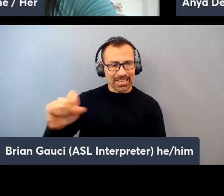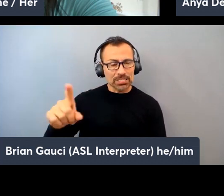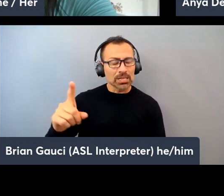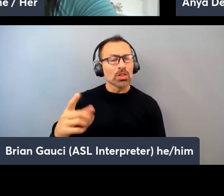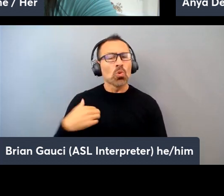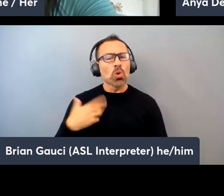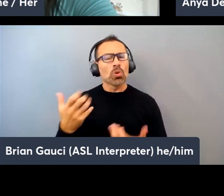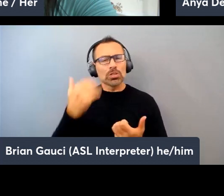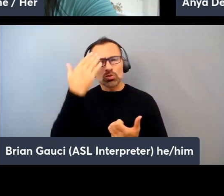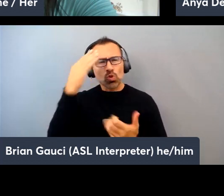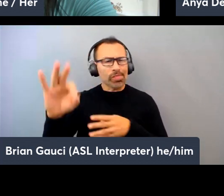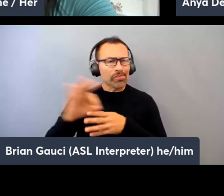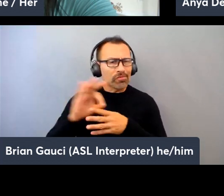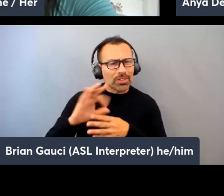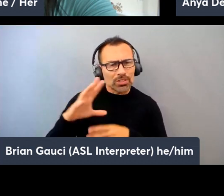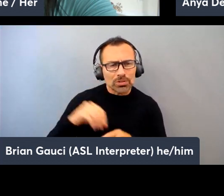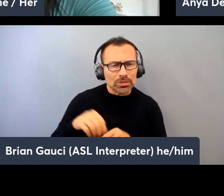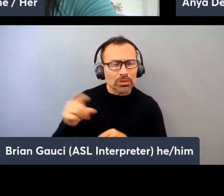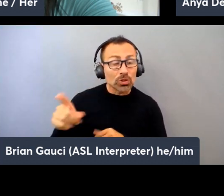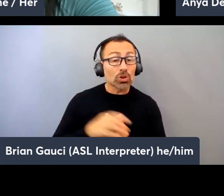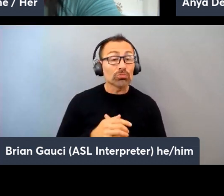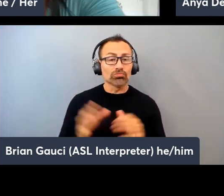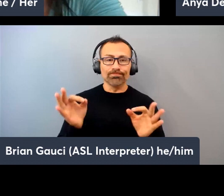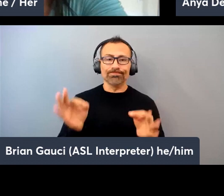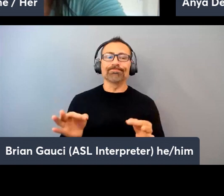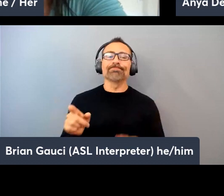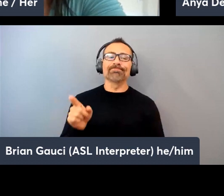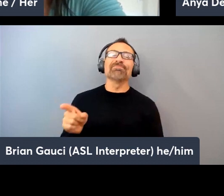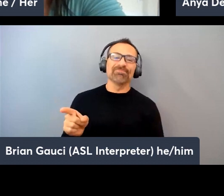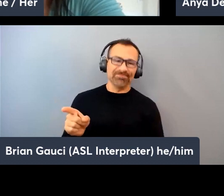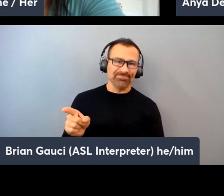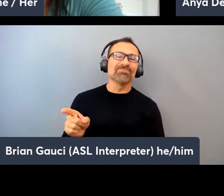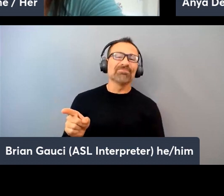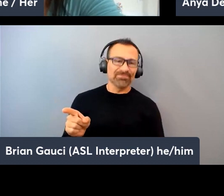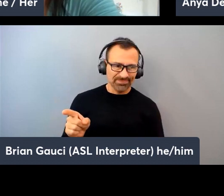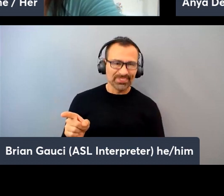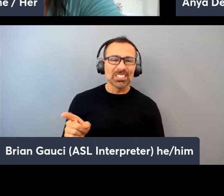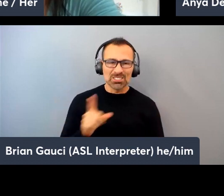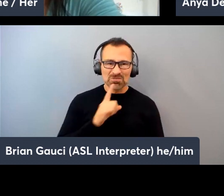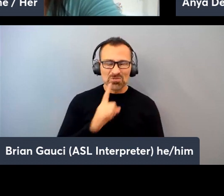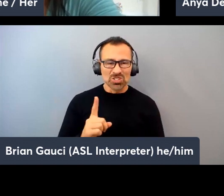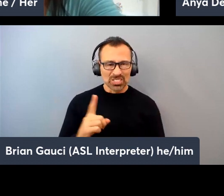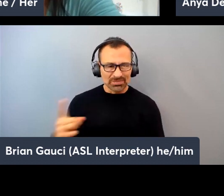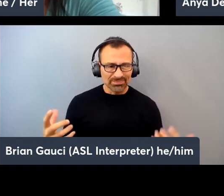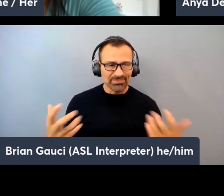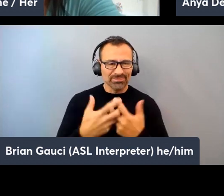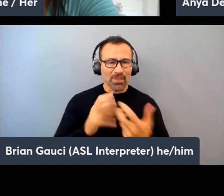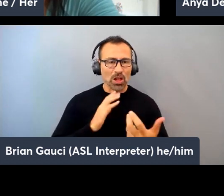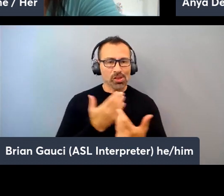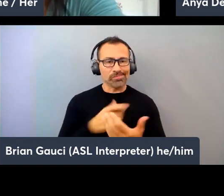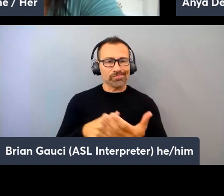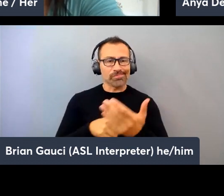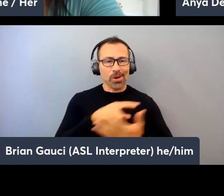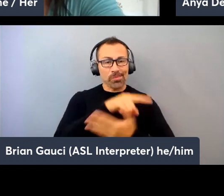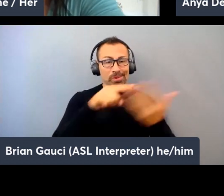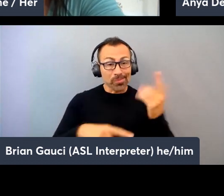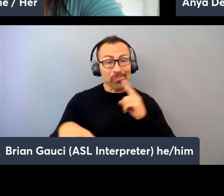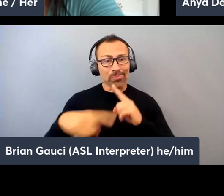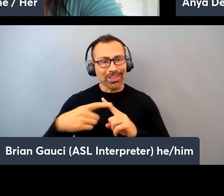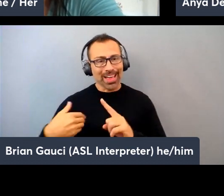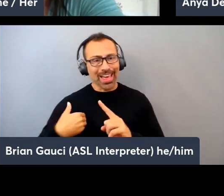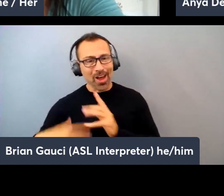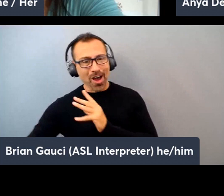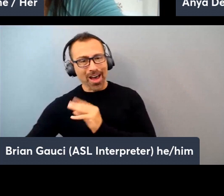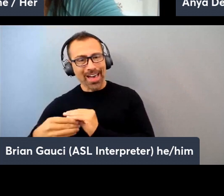provided, and everything like that, we determined that StackSets is really going to accomplish what we needed and then some. So that's why we